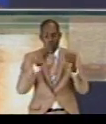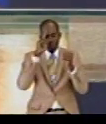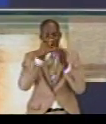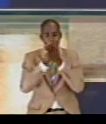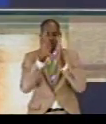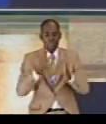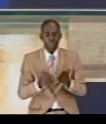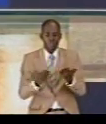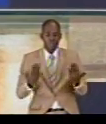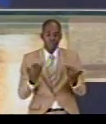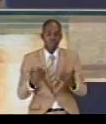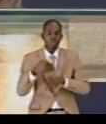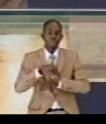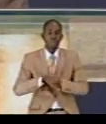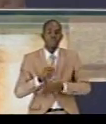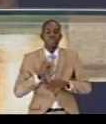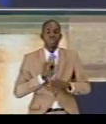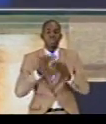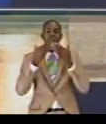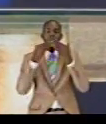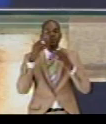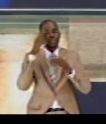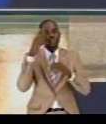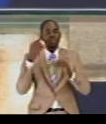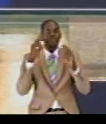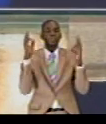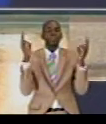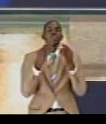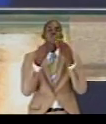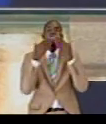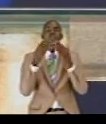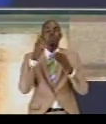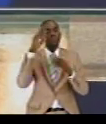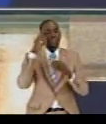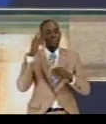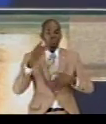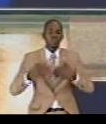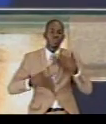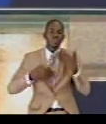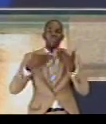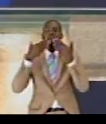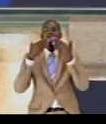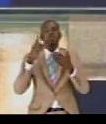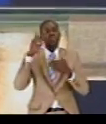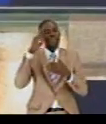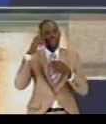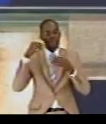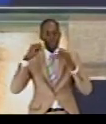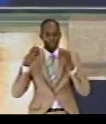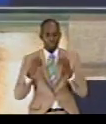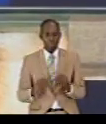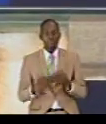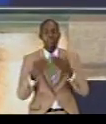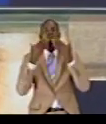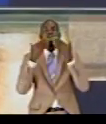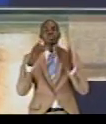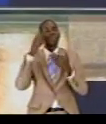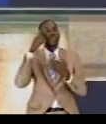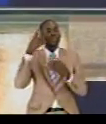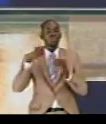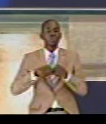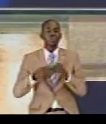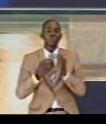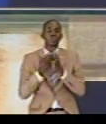tonight. And I thank you for the victory. Thank you for the joy. Thank you for the power. Thank you for the